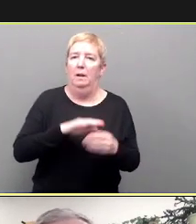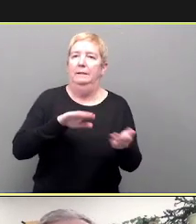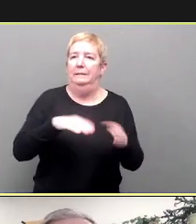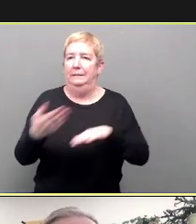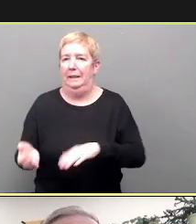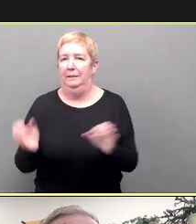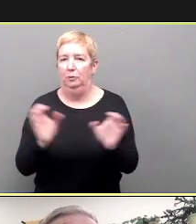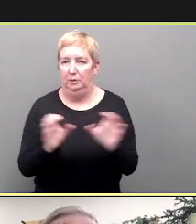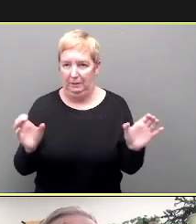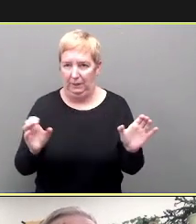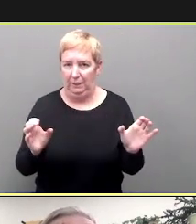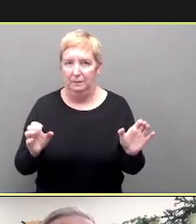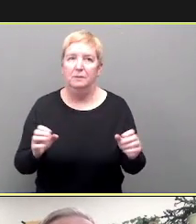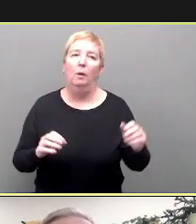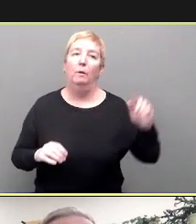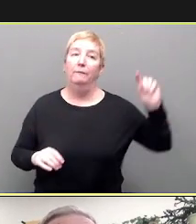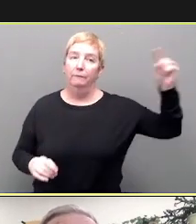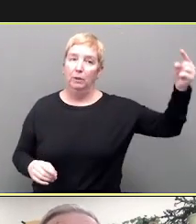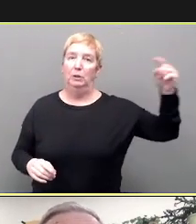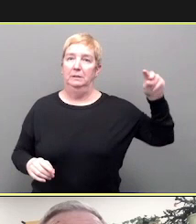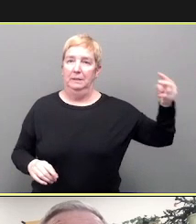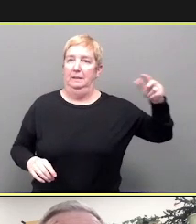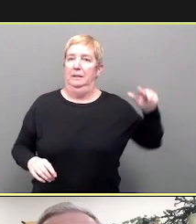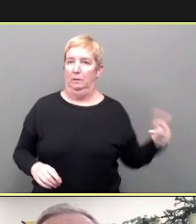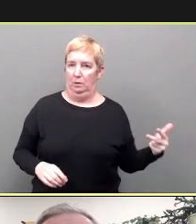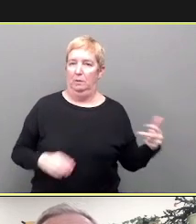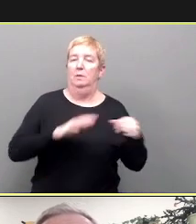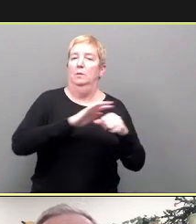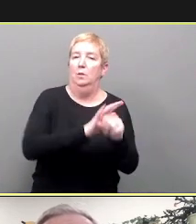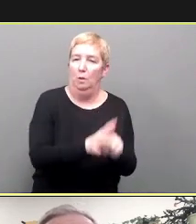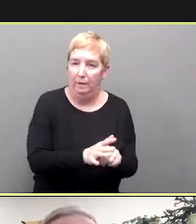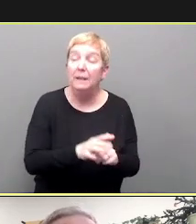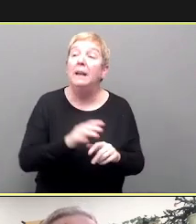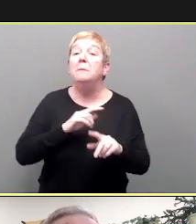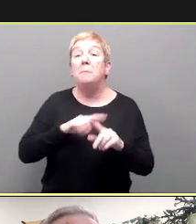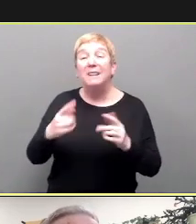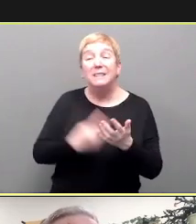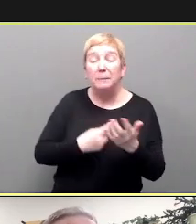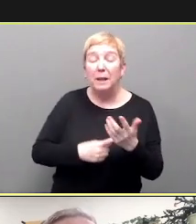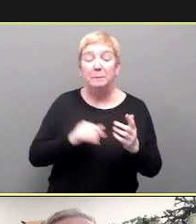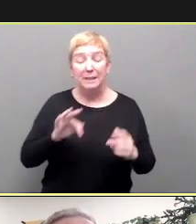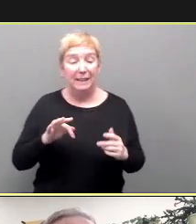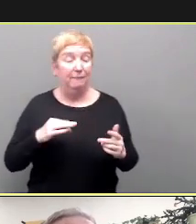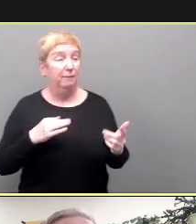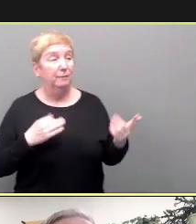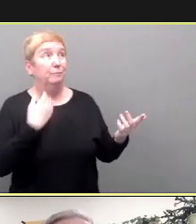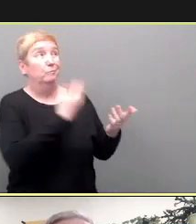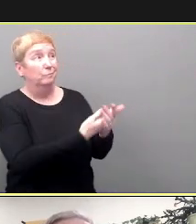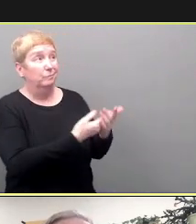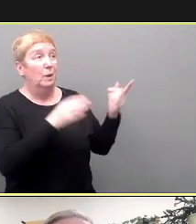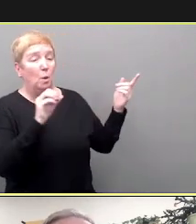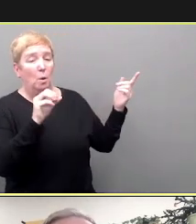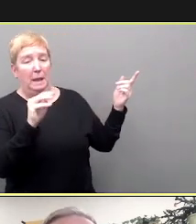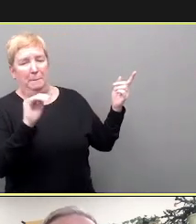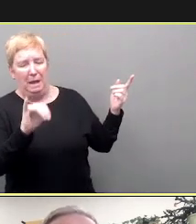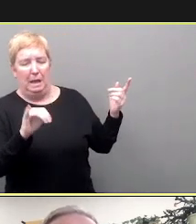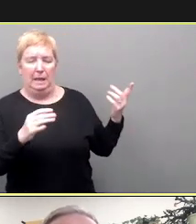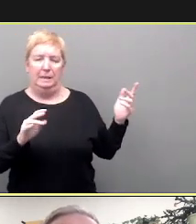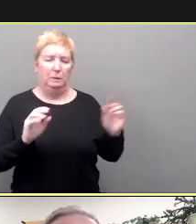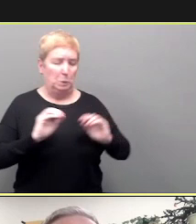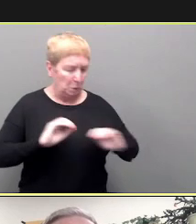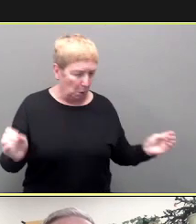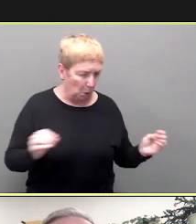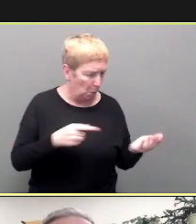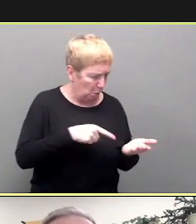will make those determinations when it's unknown by the treating physician. And so it again underscores